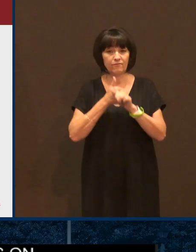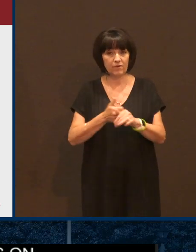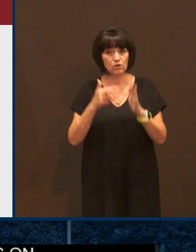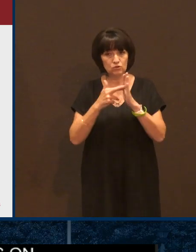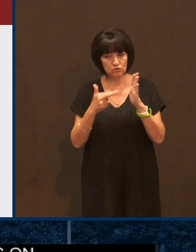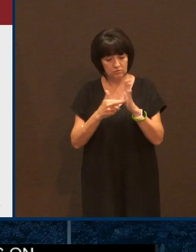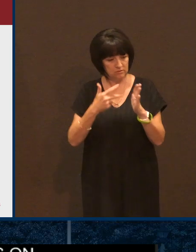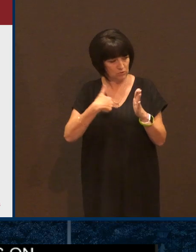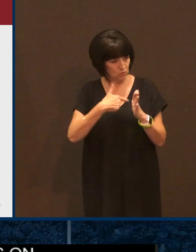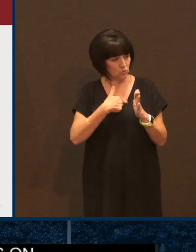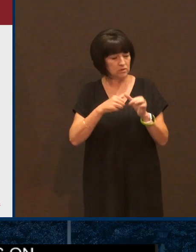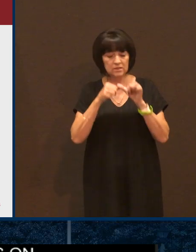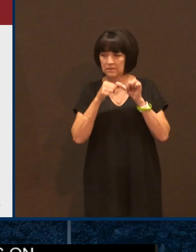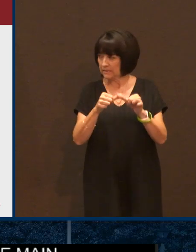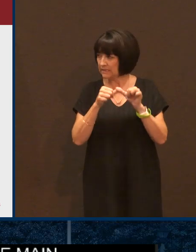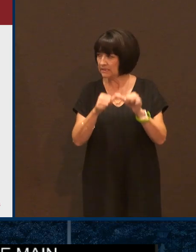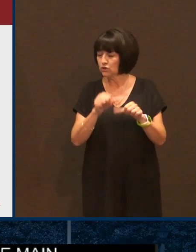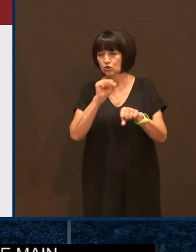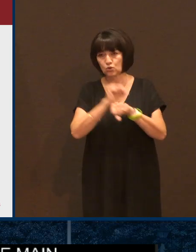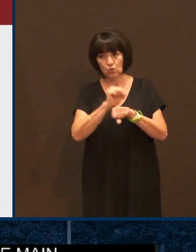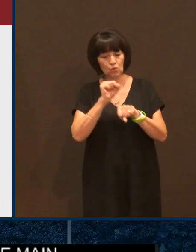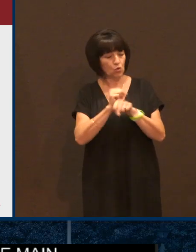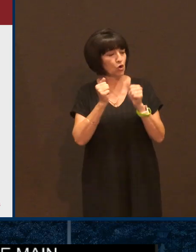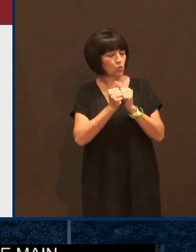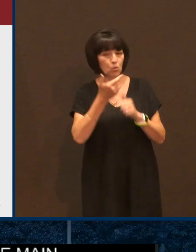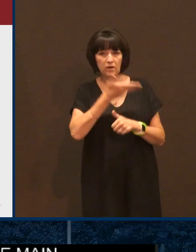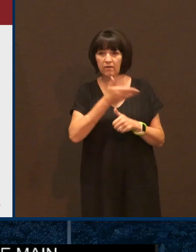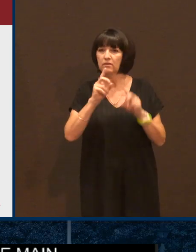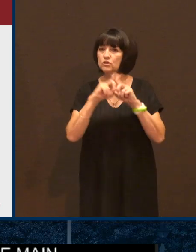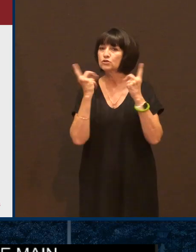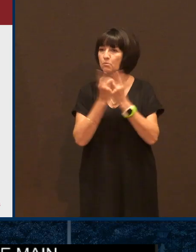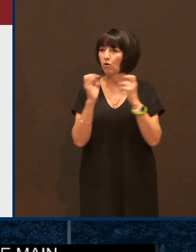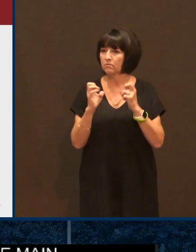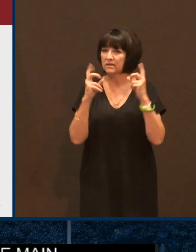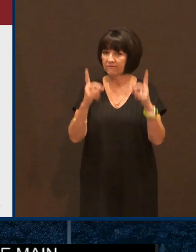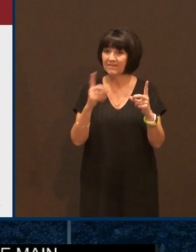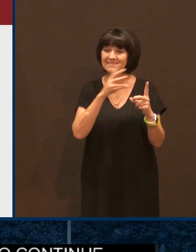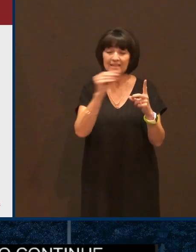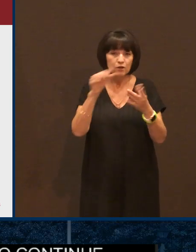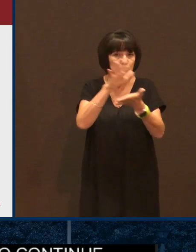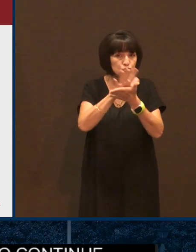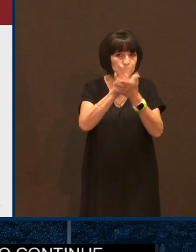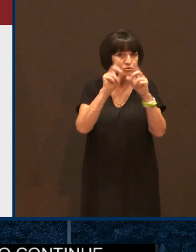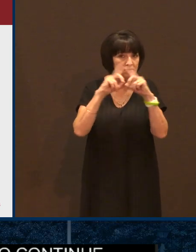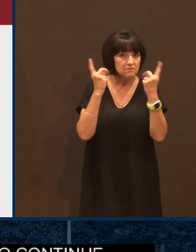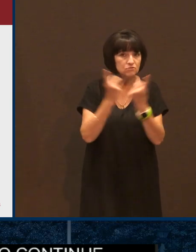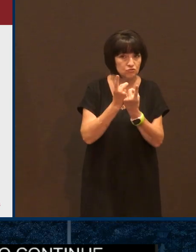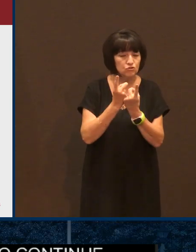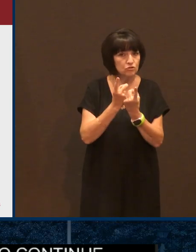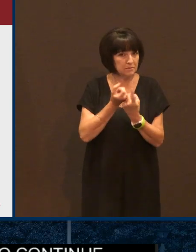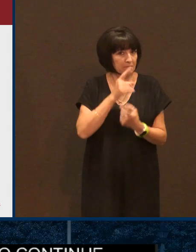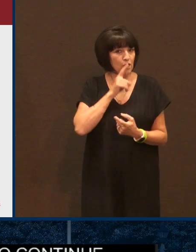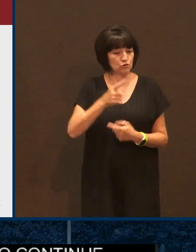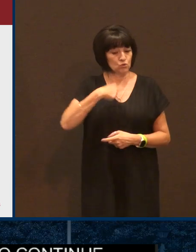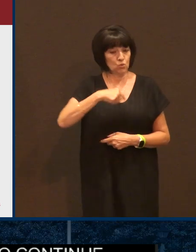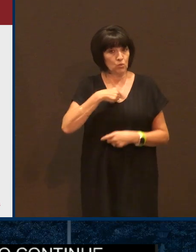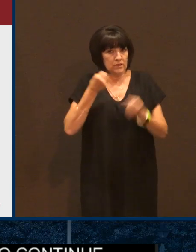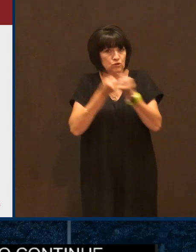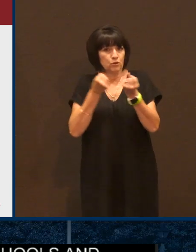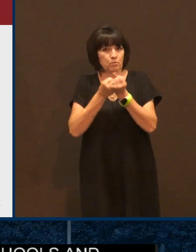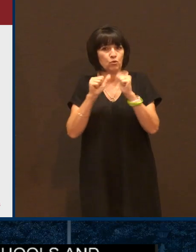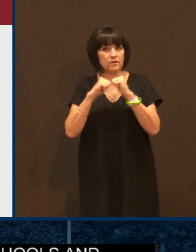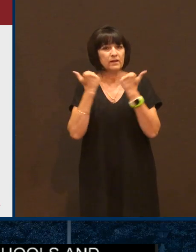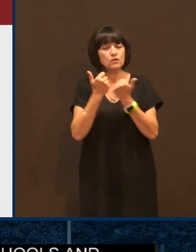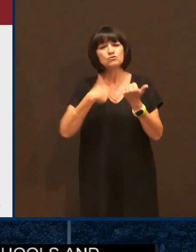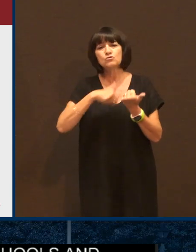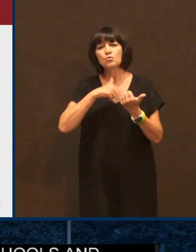Department of Education and the schools and the districts to ensure that we are, as a supportive agency,